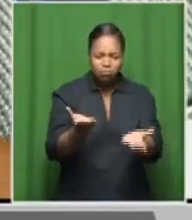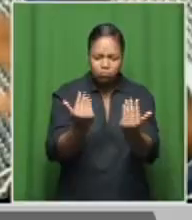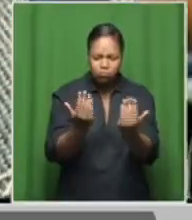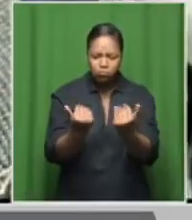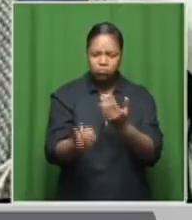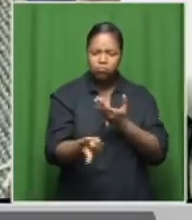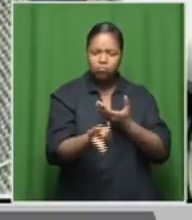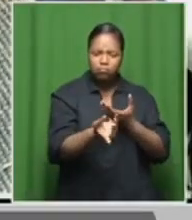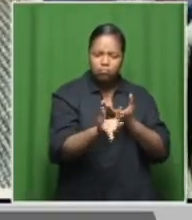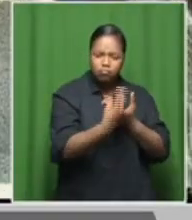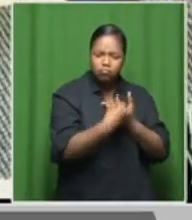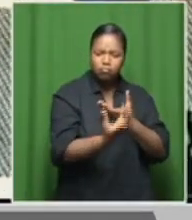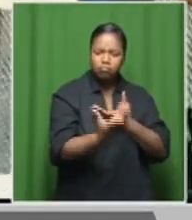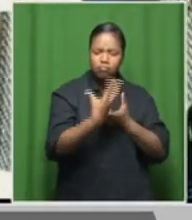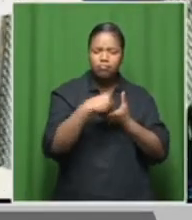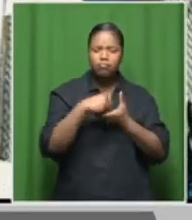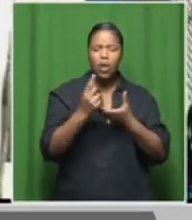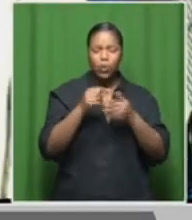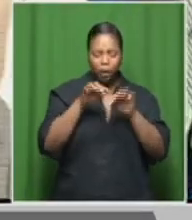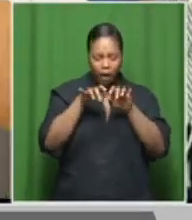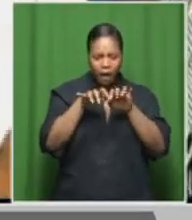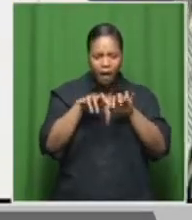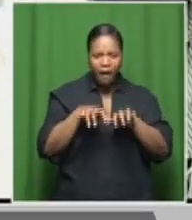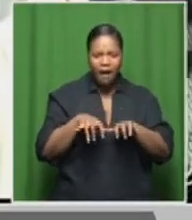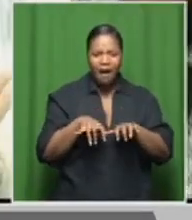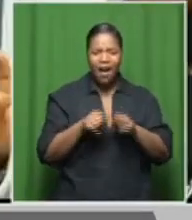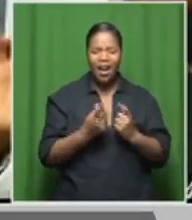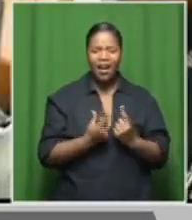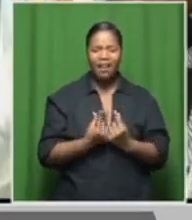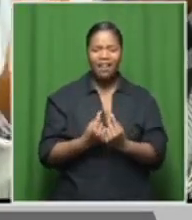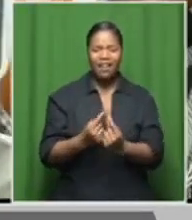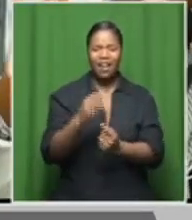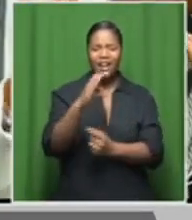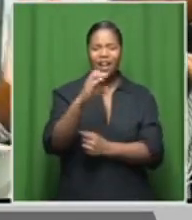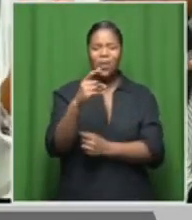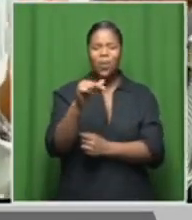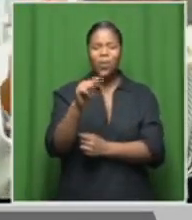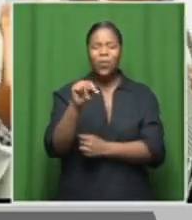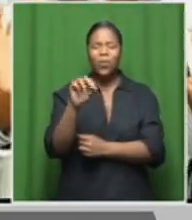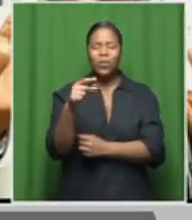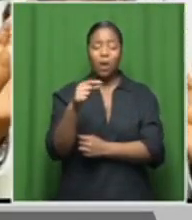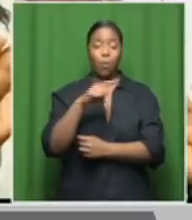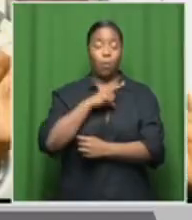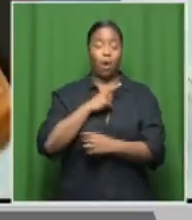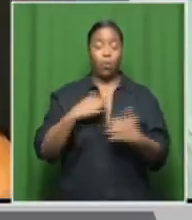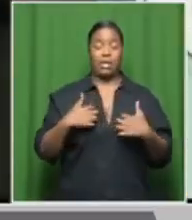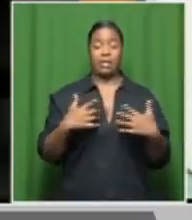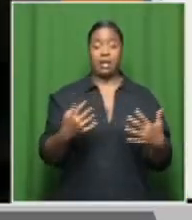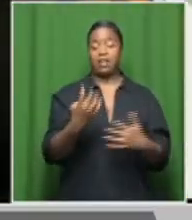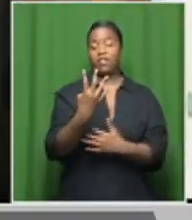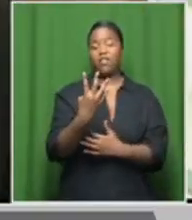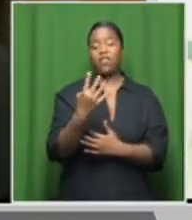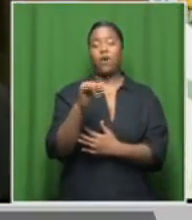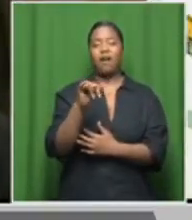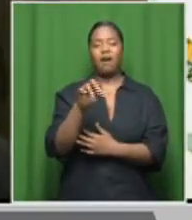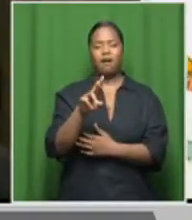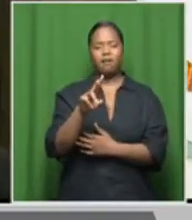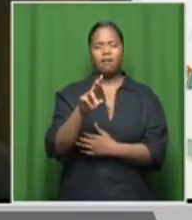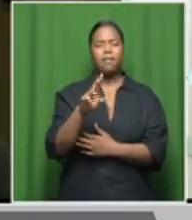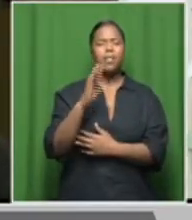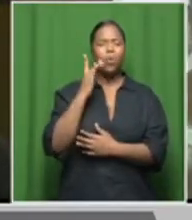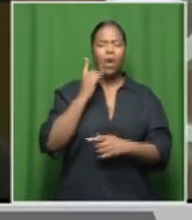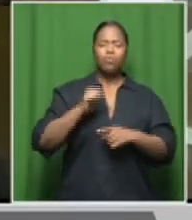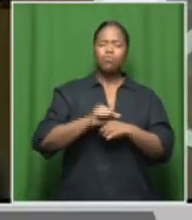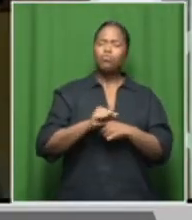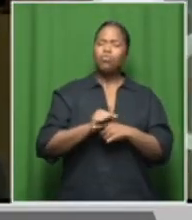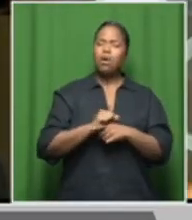them to coding, because at that time we were entering the fourth industrial revolution. However, during the training, then I